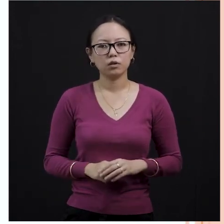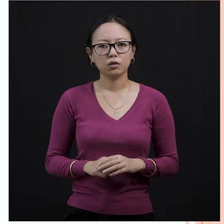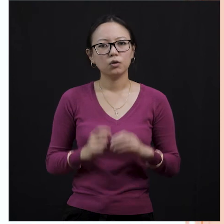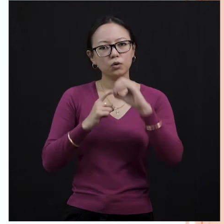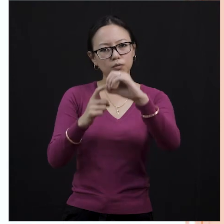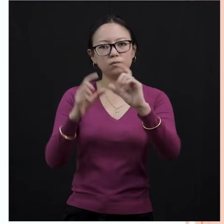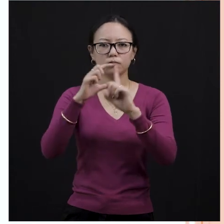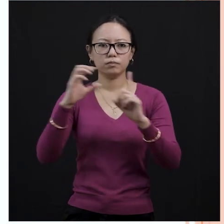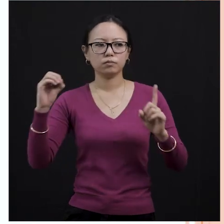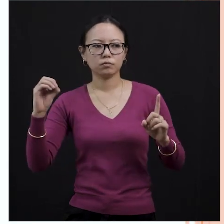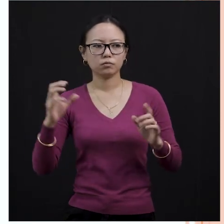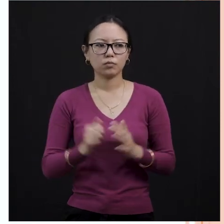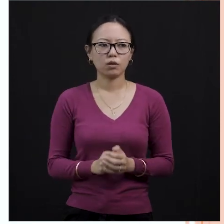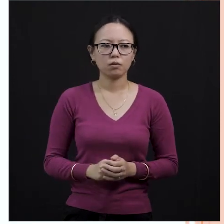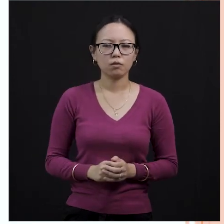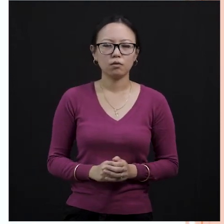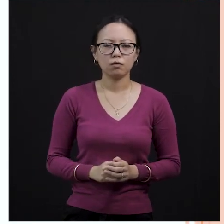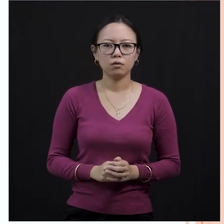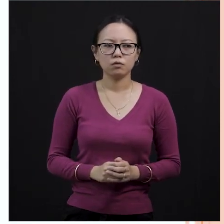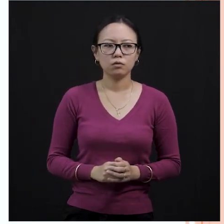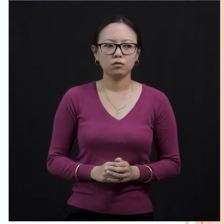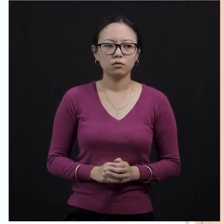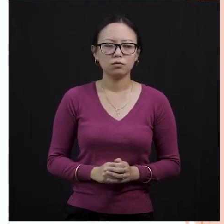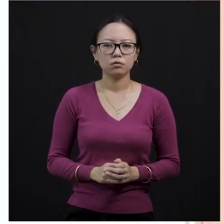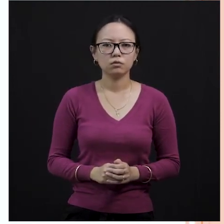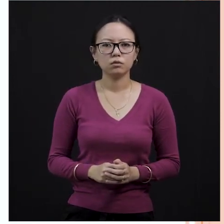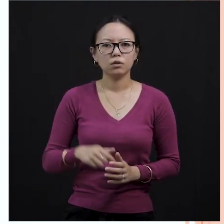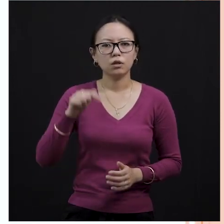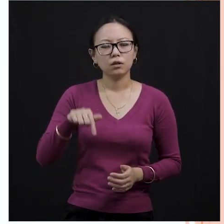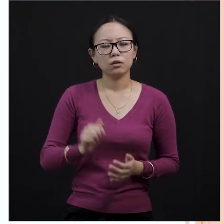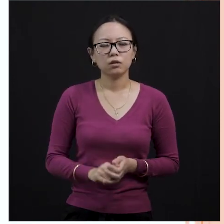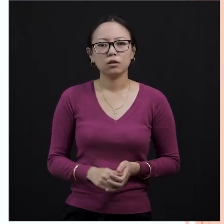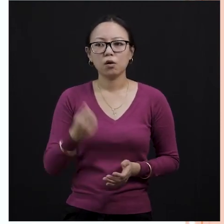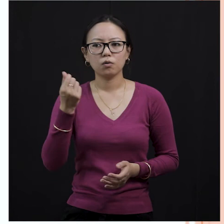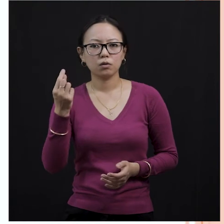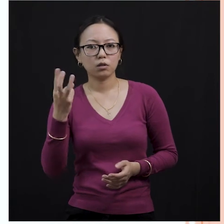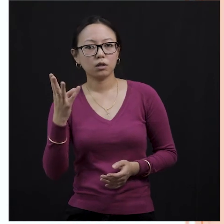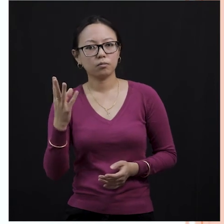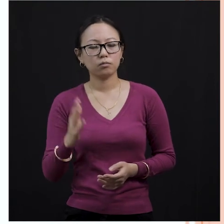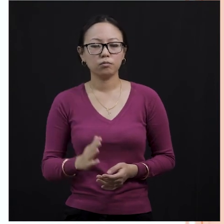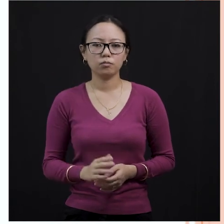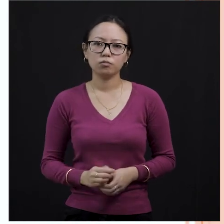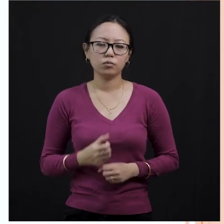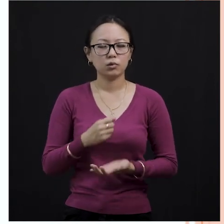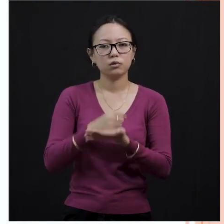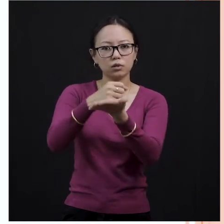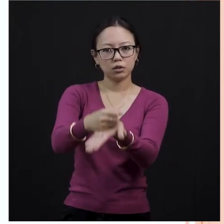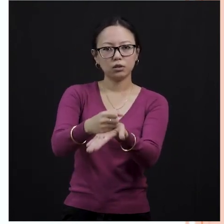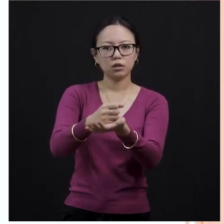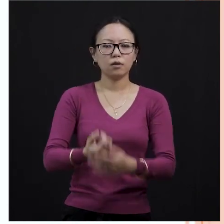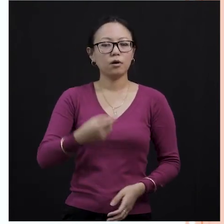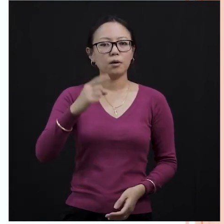now. The number will be given to us and we have to write its name. Okay.